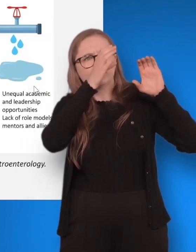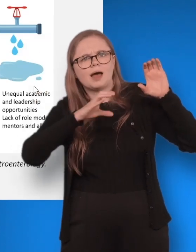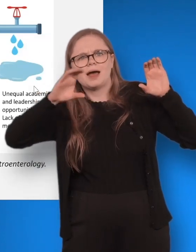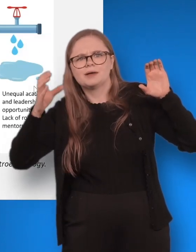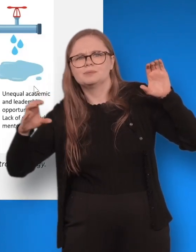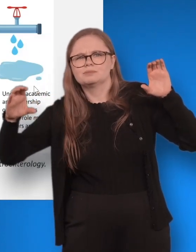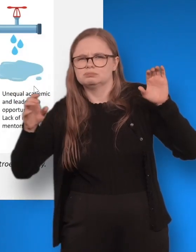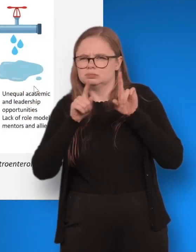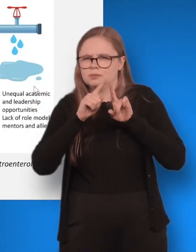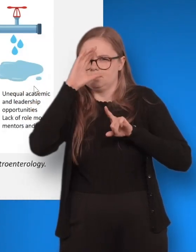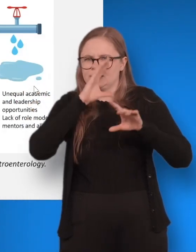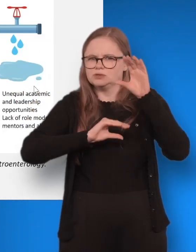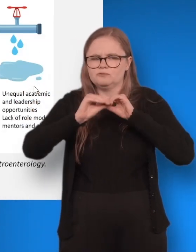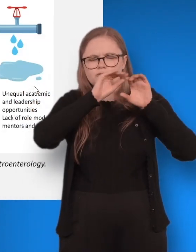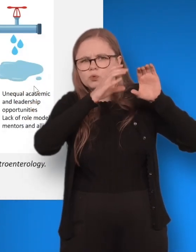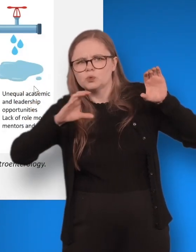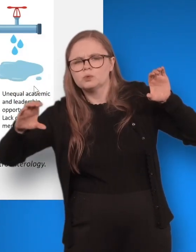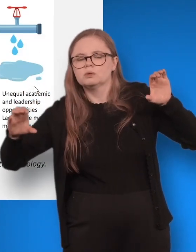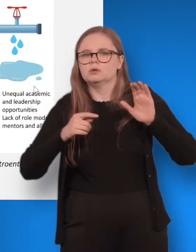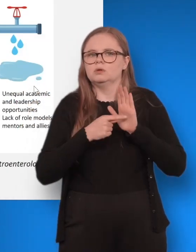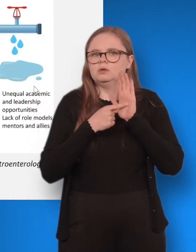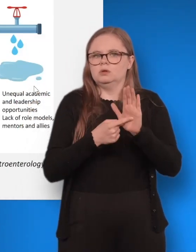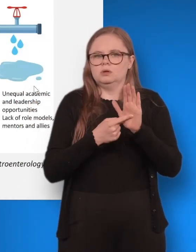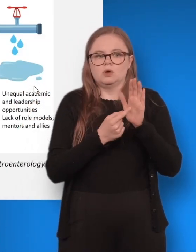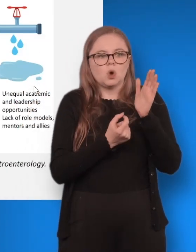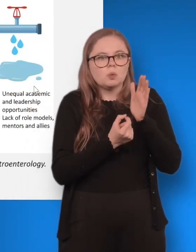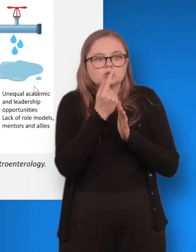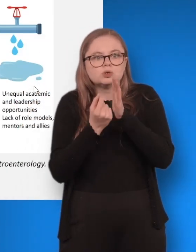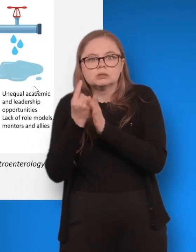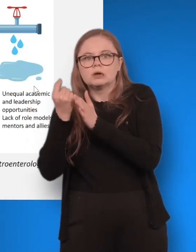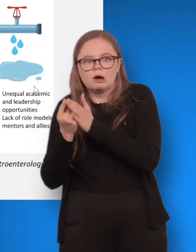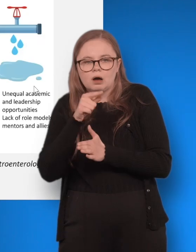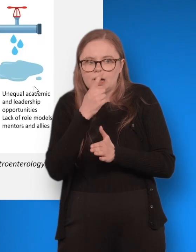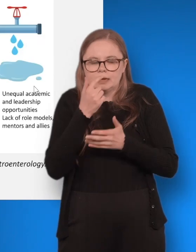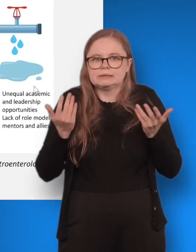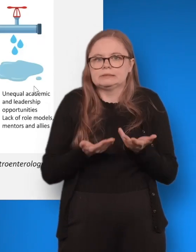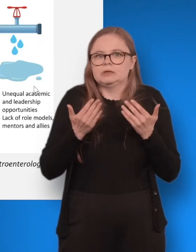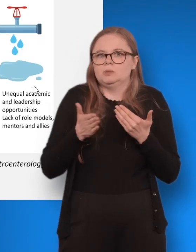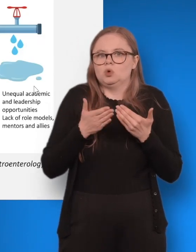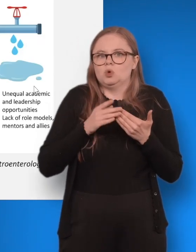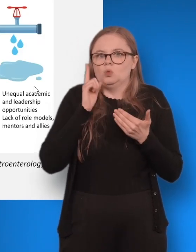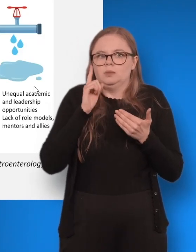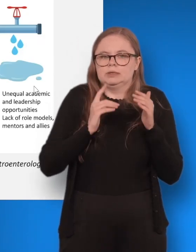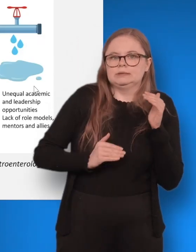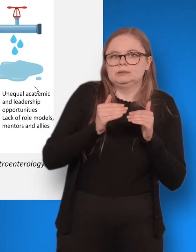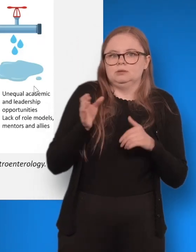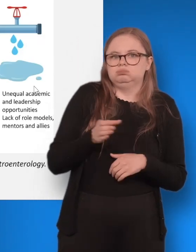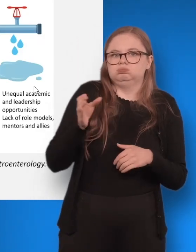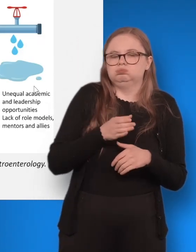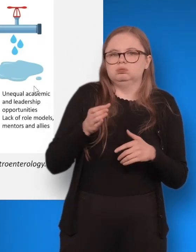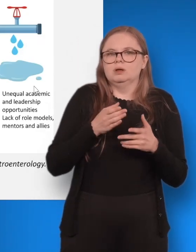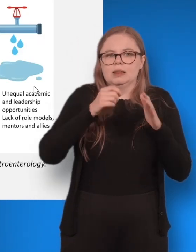for different disciplines, trying to identify opportunities for promoting gender diversity and stopping the